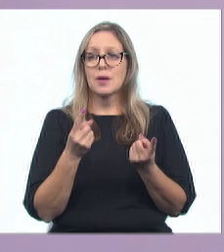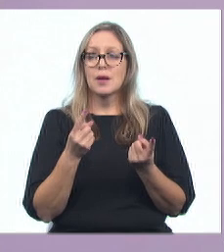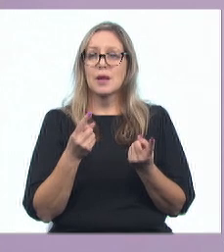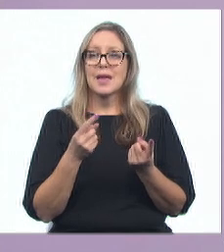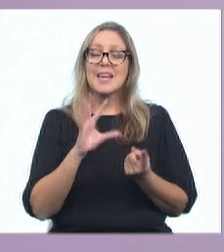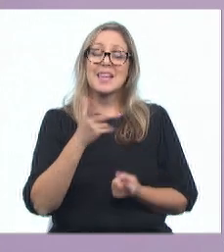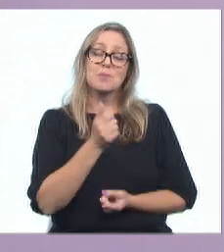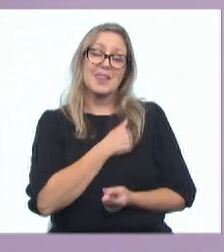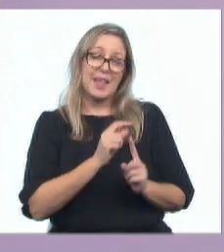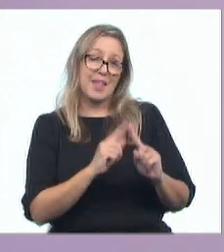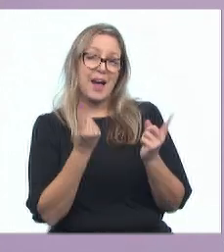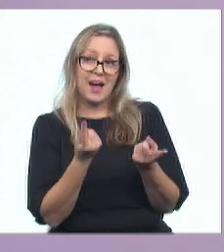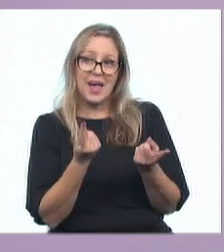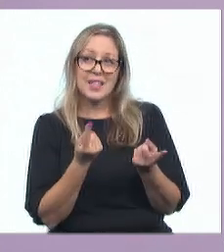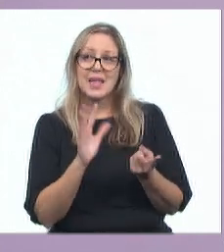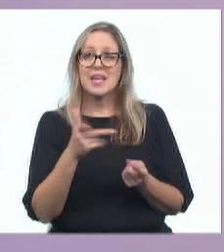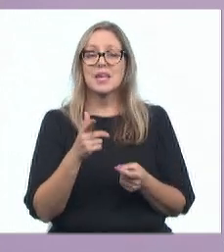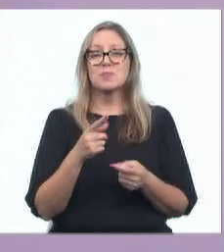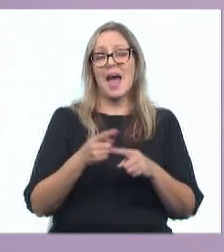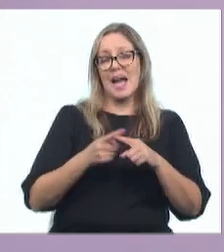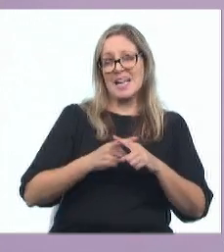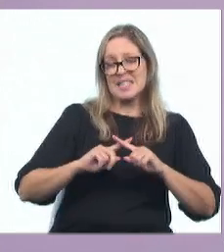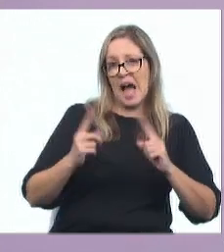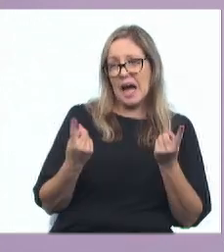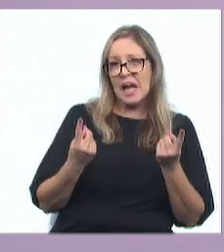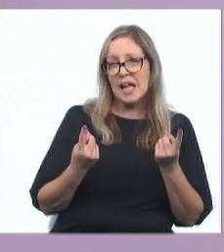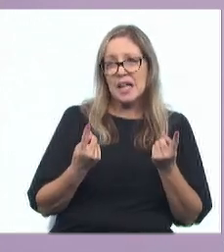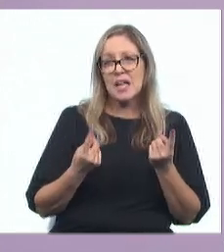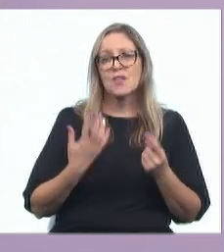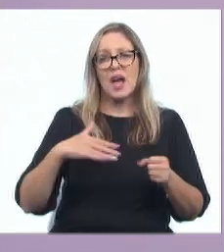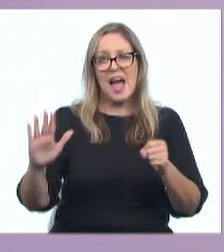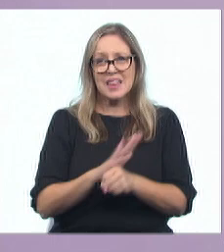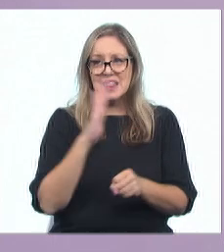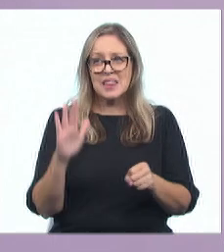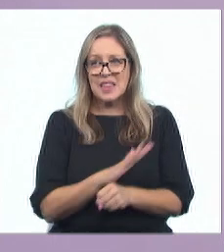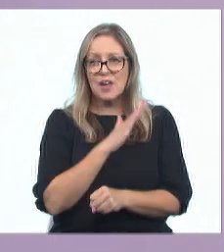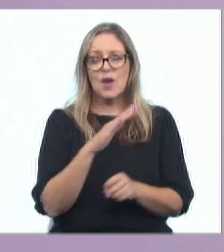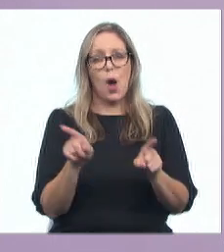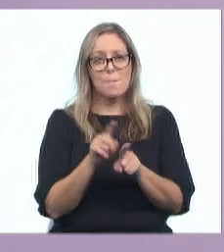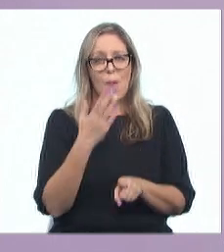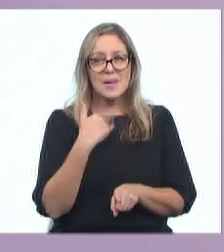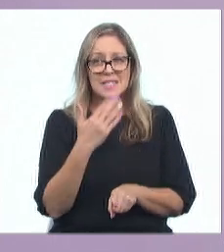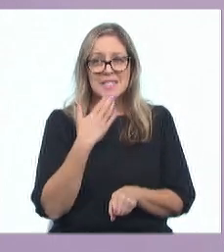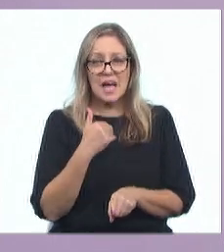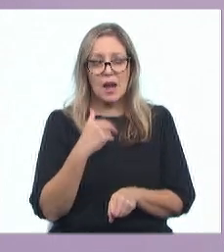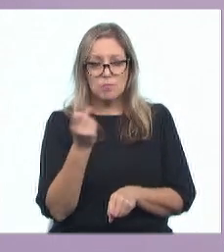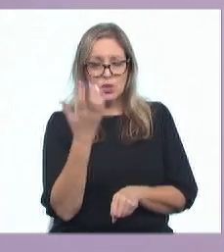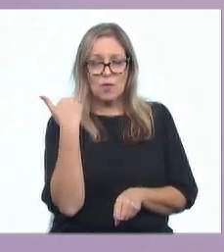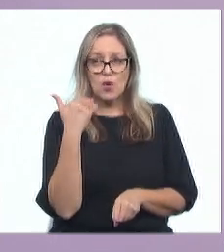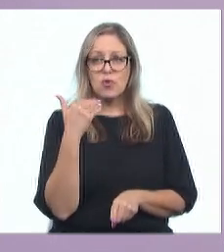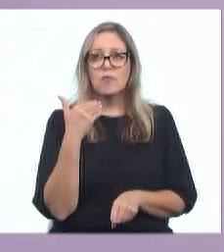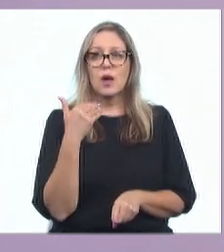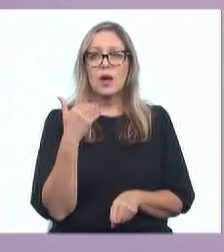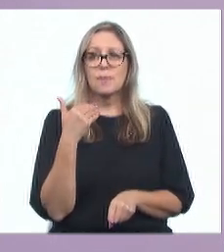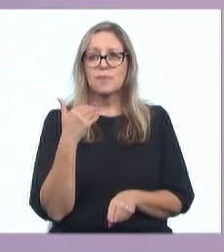religion, if it was another race, and there'd been a massacre on the scale of what happened to Israel in Israel last weekend, they